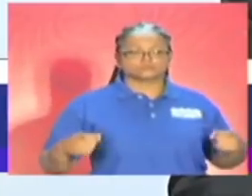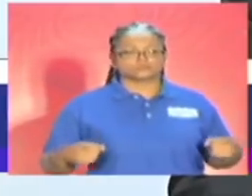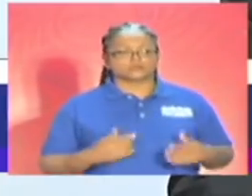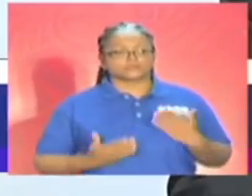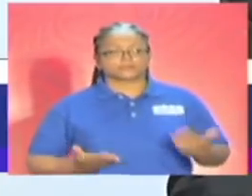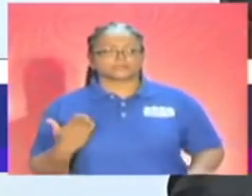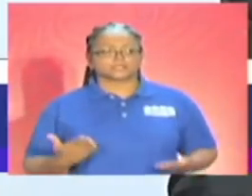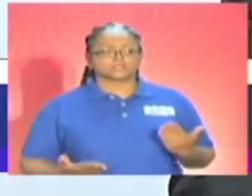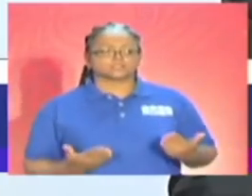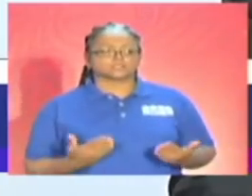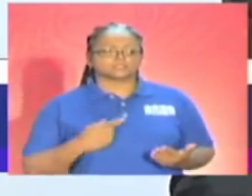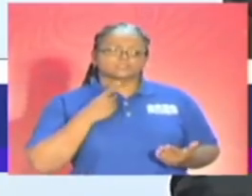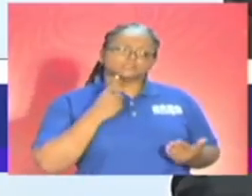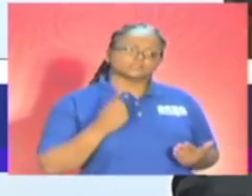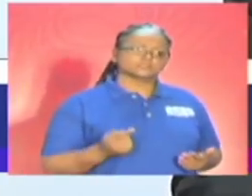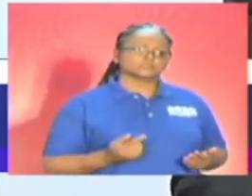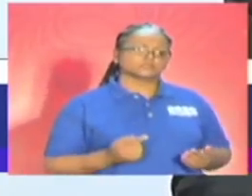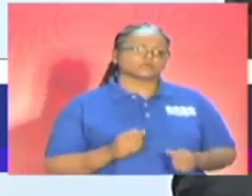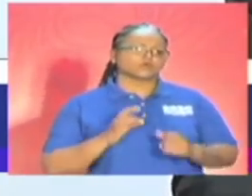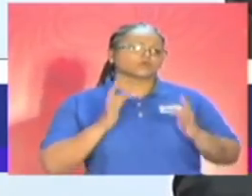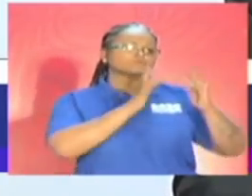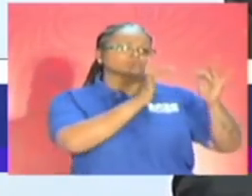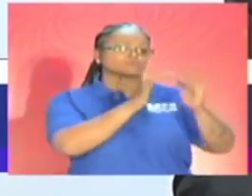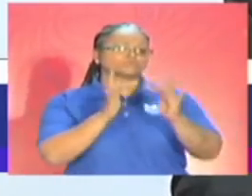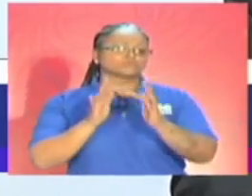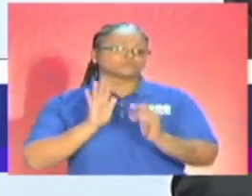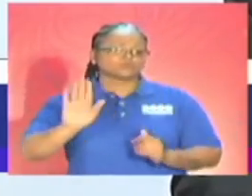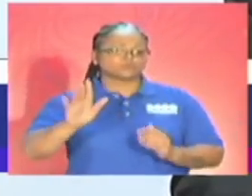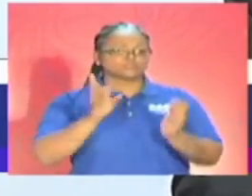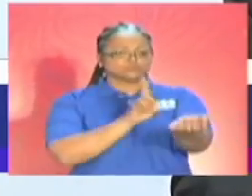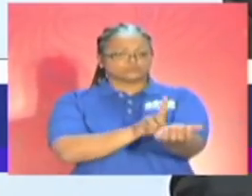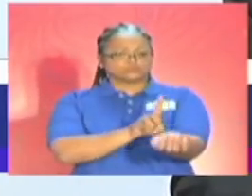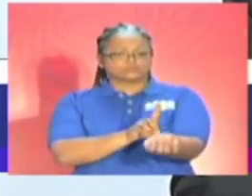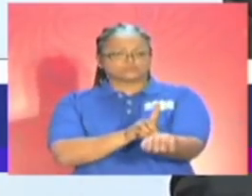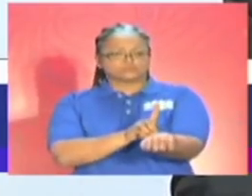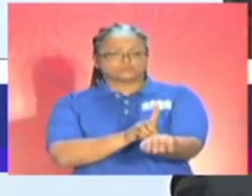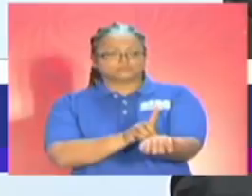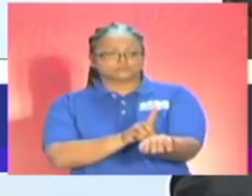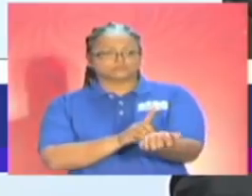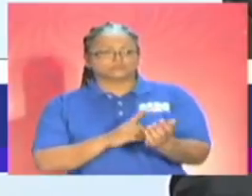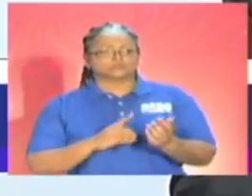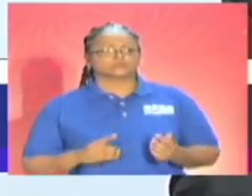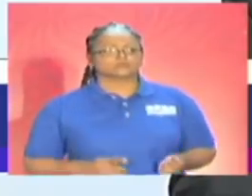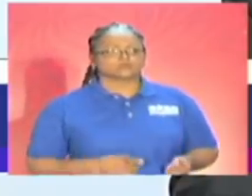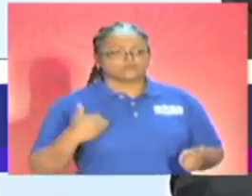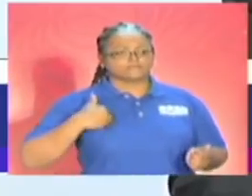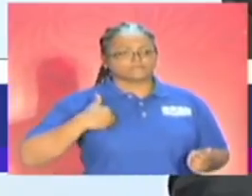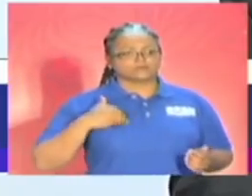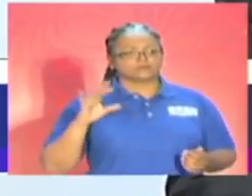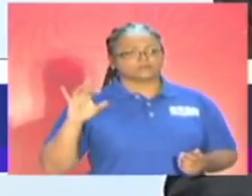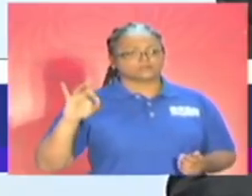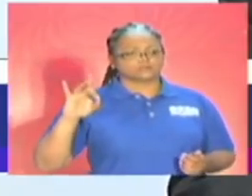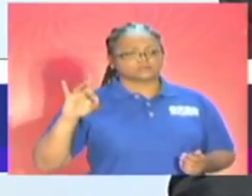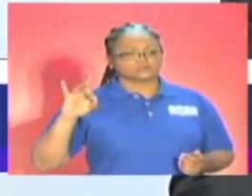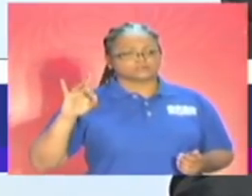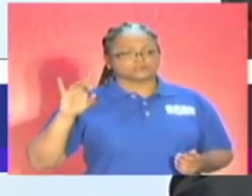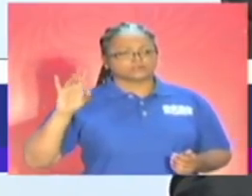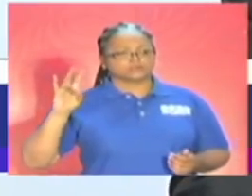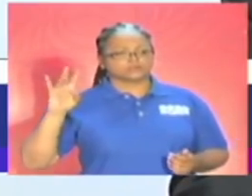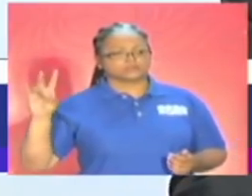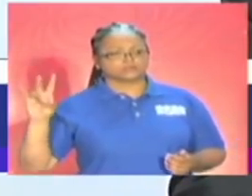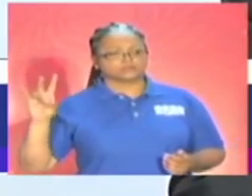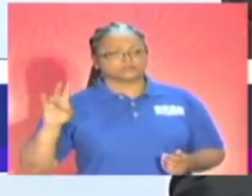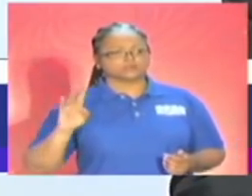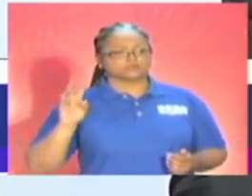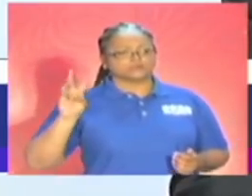provider or us at the ministry. There is a hotline dedicated to COVID-877-WELL, which I think will be best placed for that person